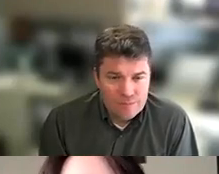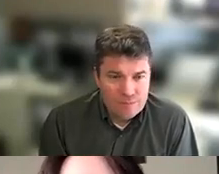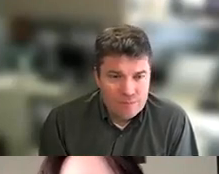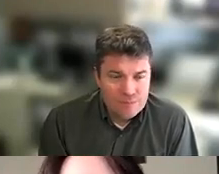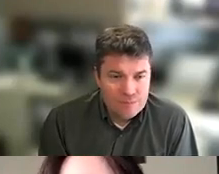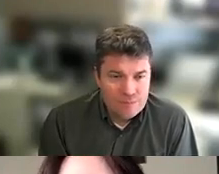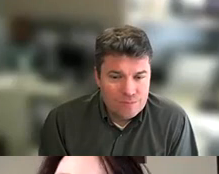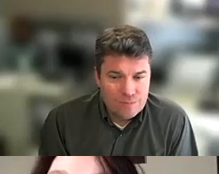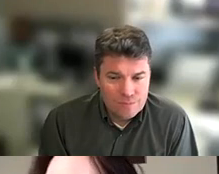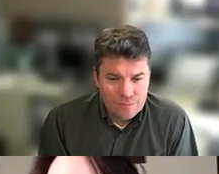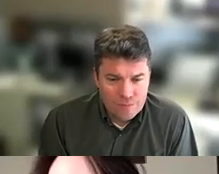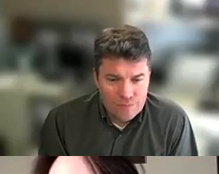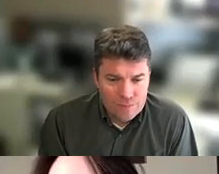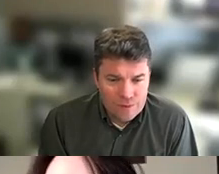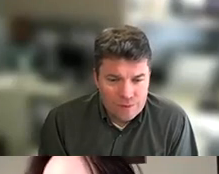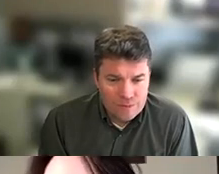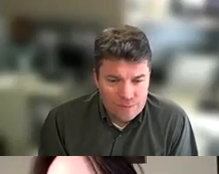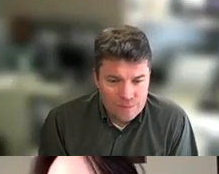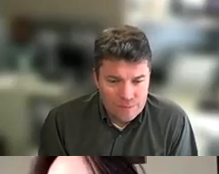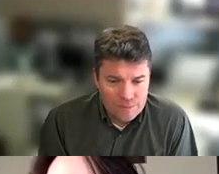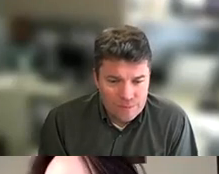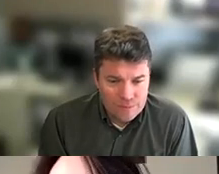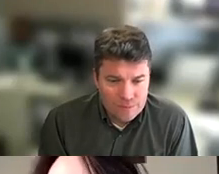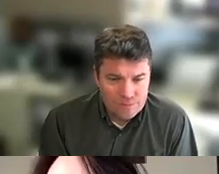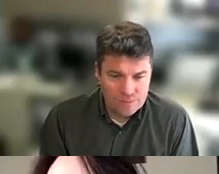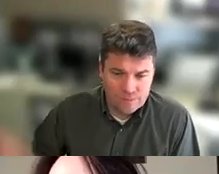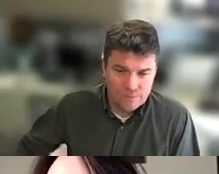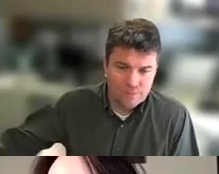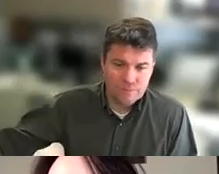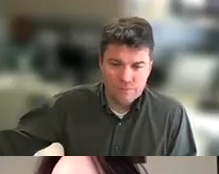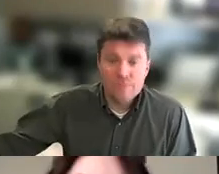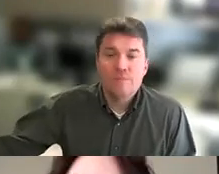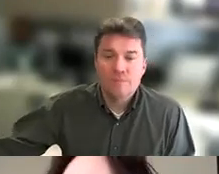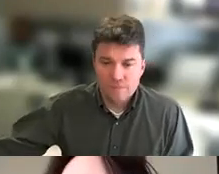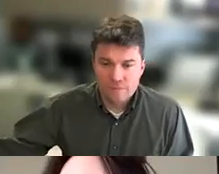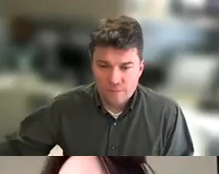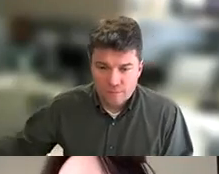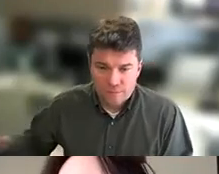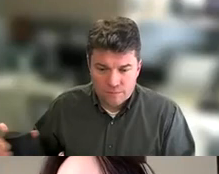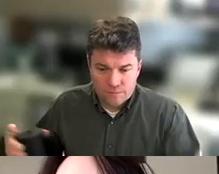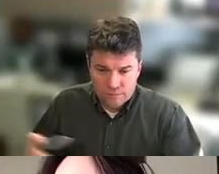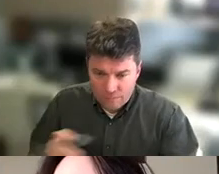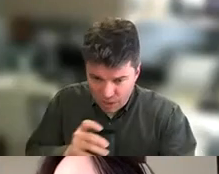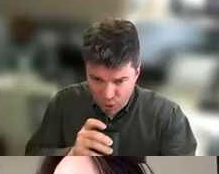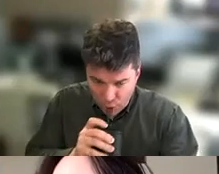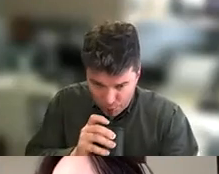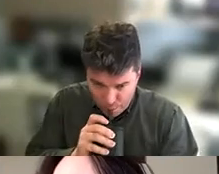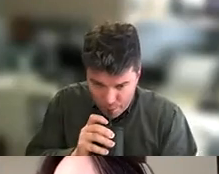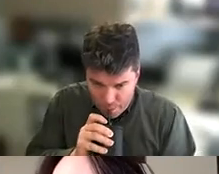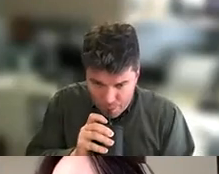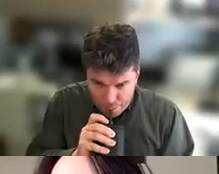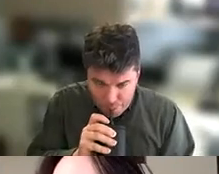is we, at our organization, English Skills Learning Center, we work with adult language learners